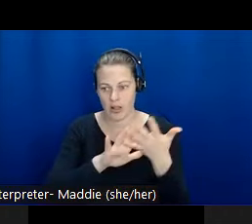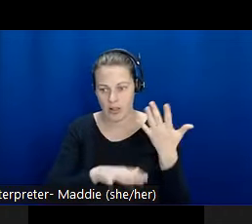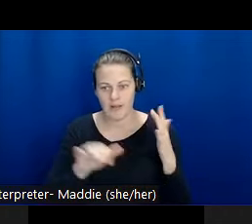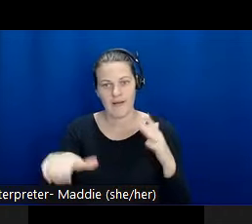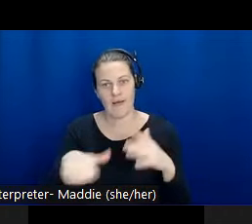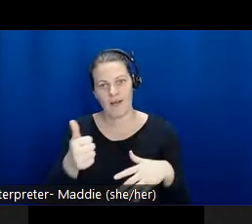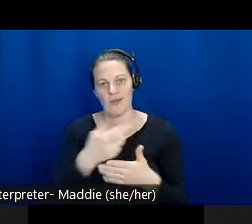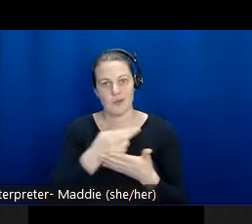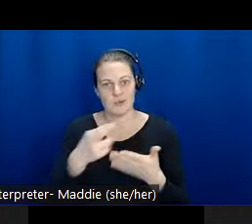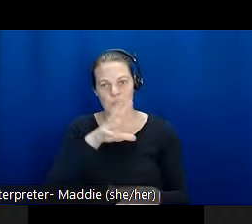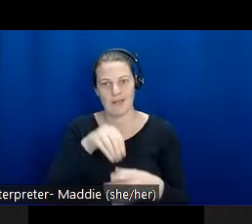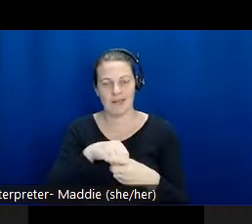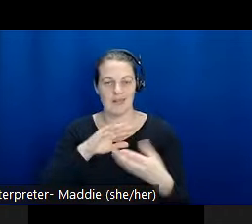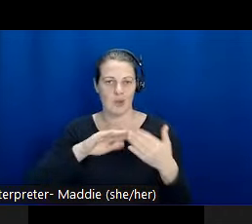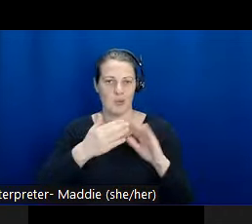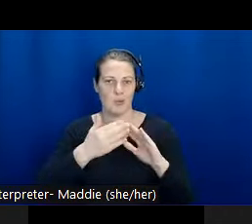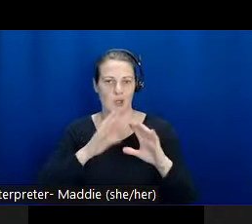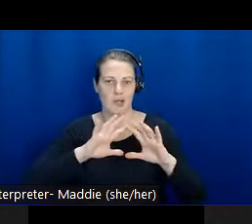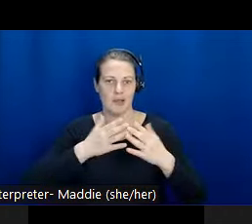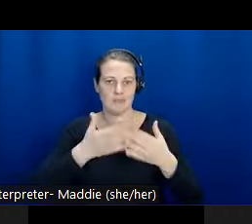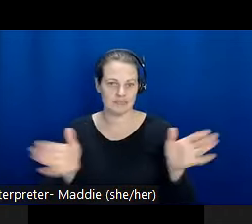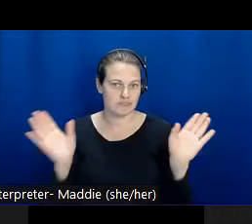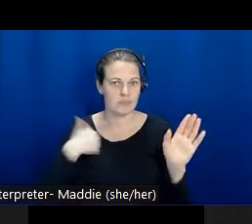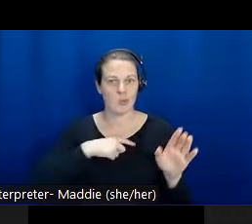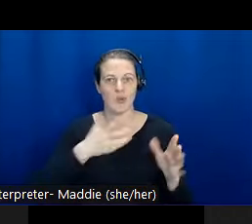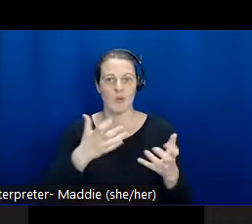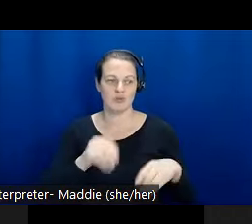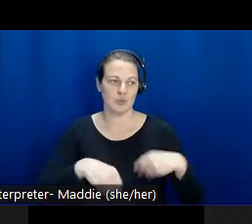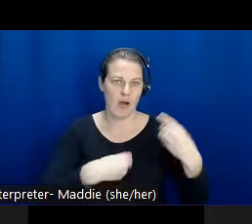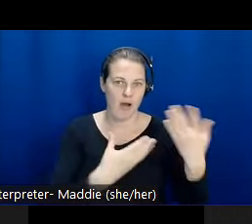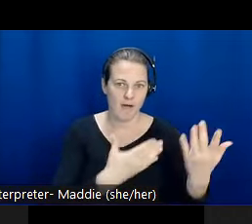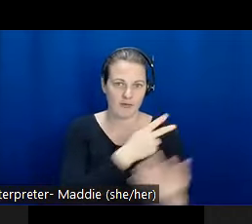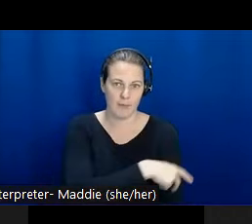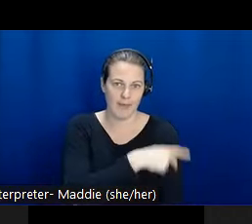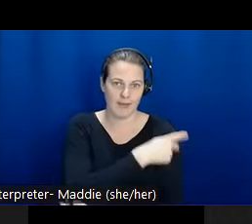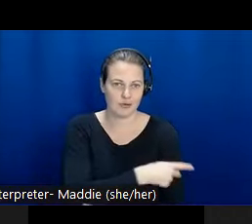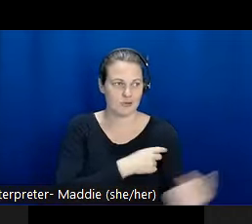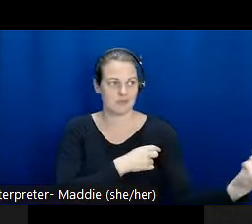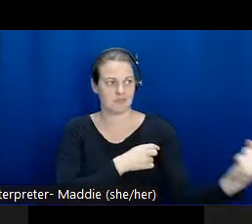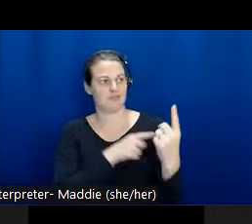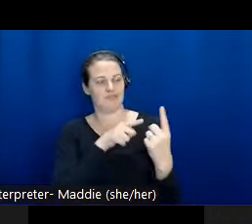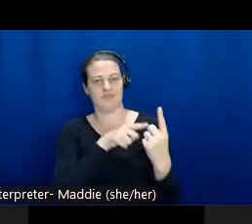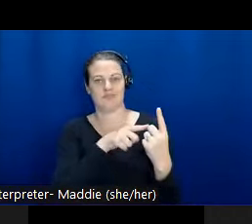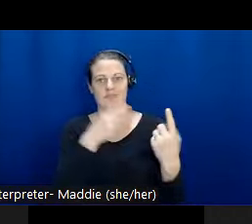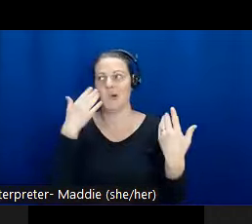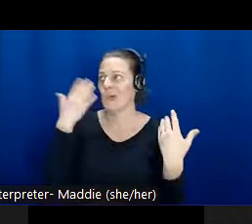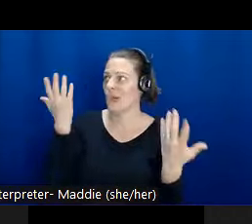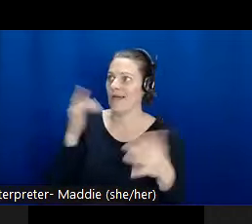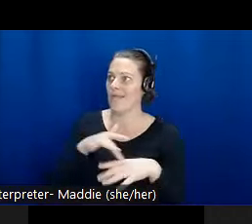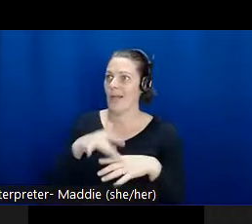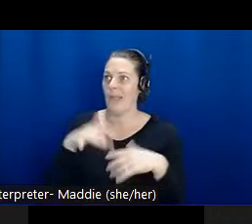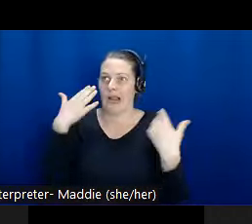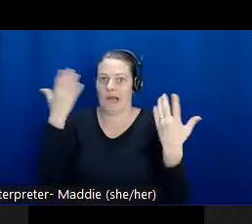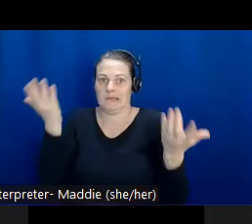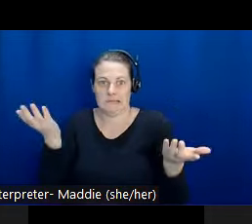the community that we love to be able to offer our patients who often come to us not knowing what's available to them.